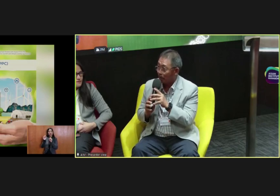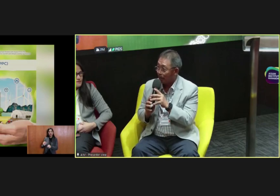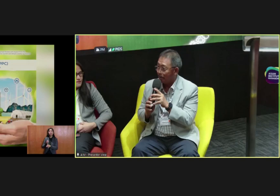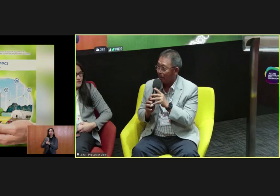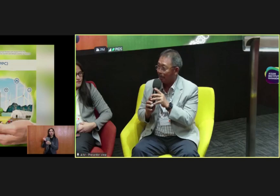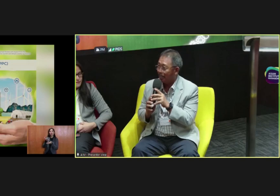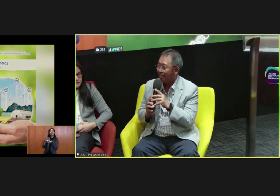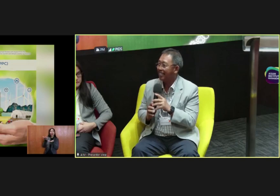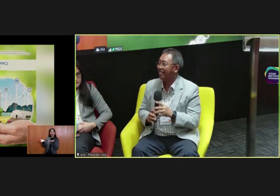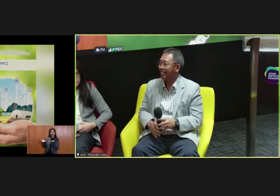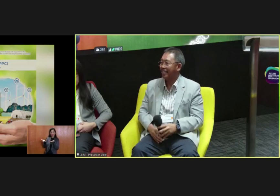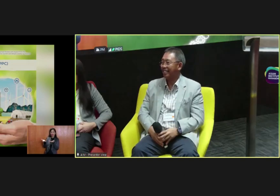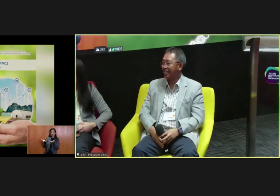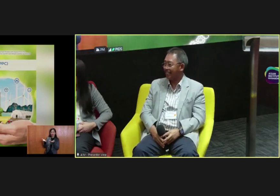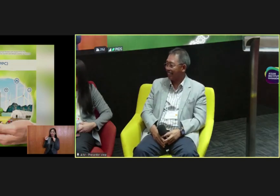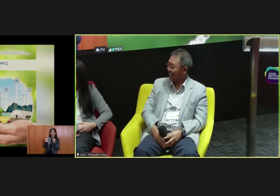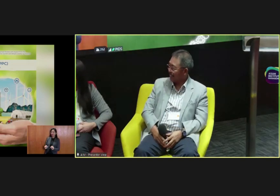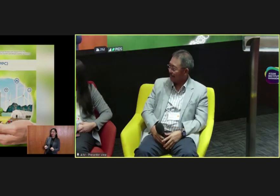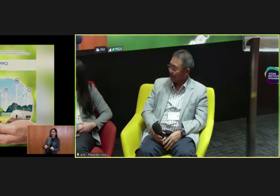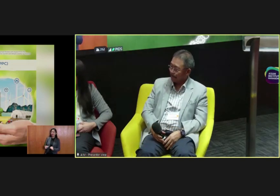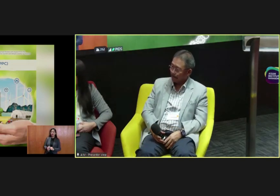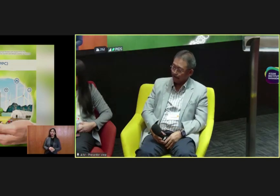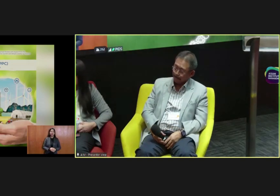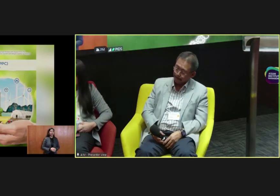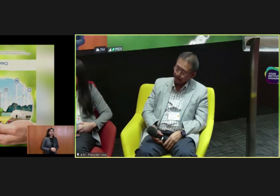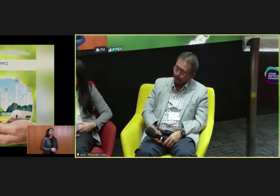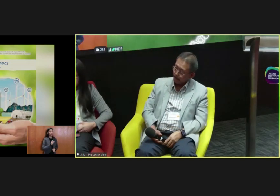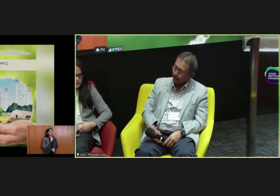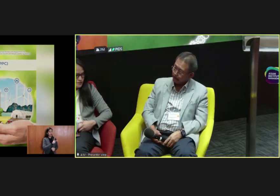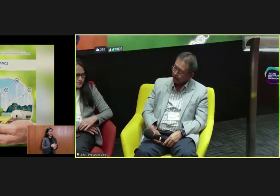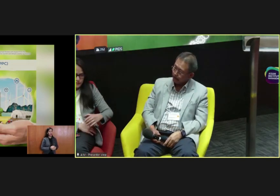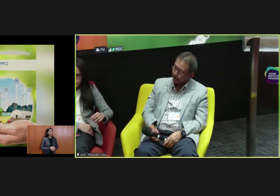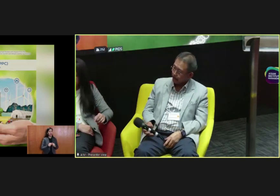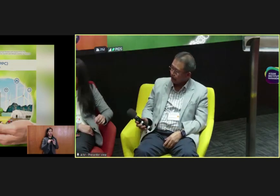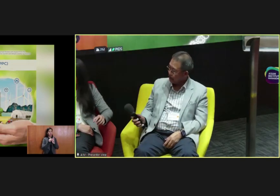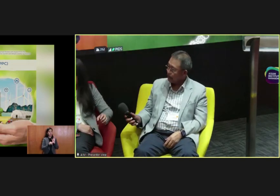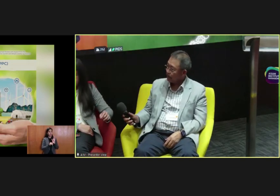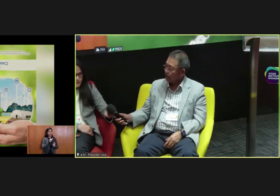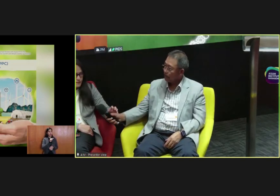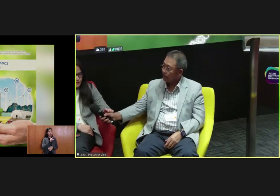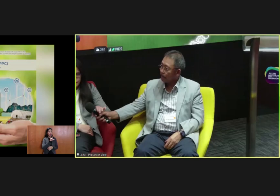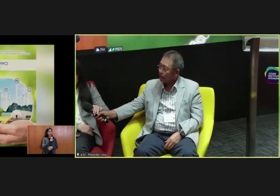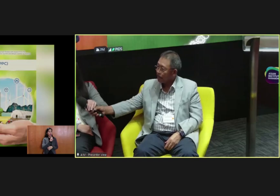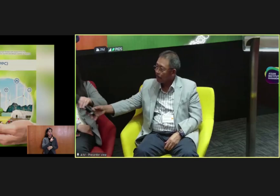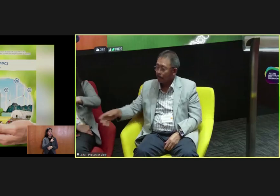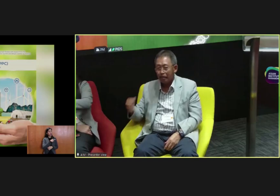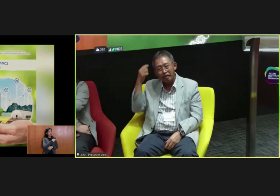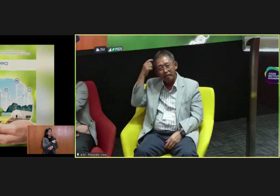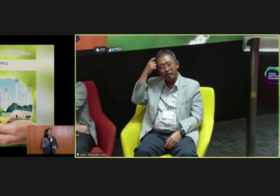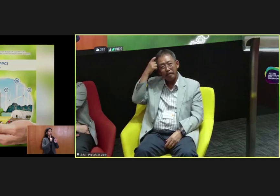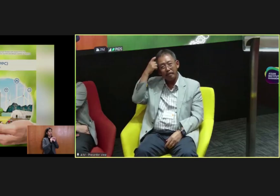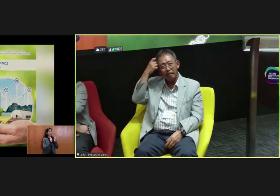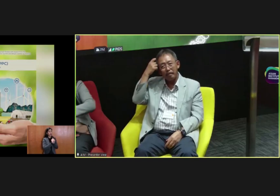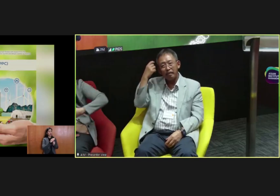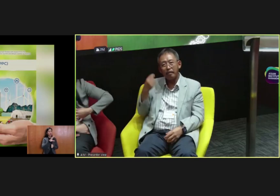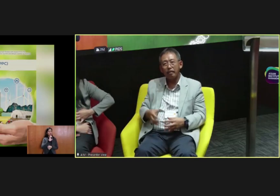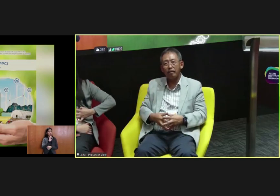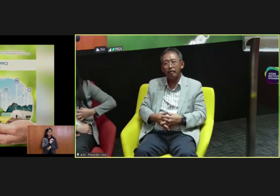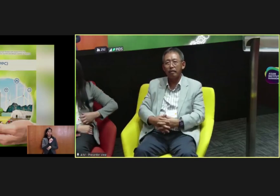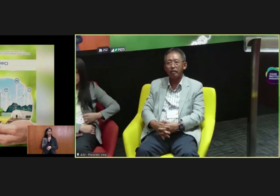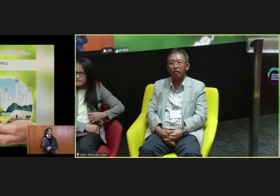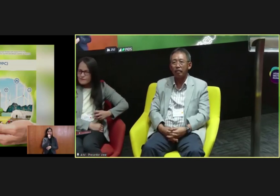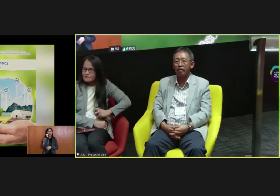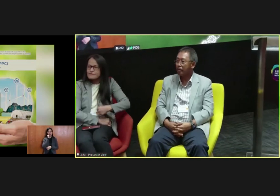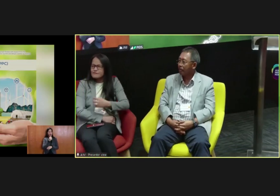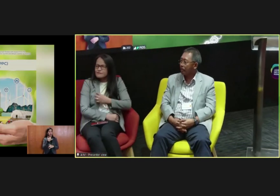generators themselves. All right. Attorney Alex, you talk to CEOs every day. What is the sense